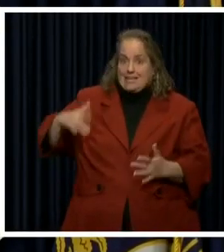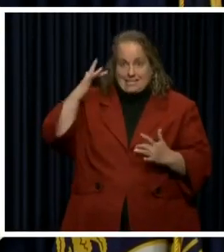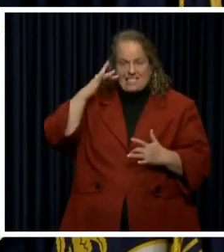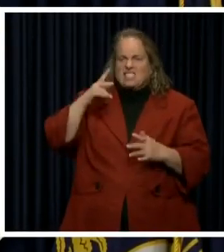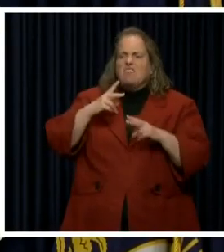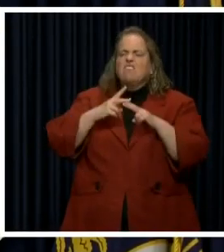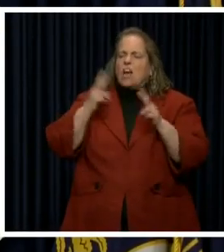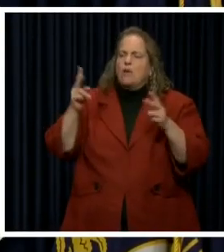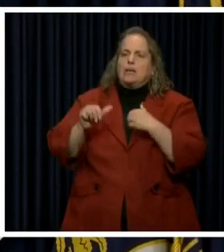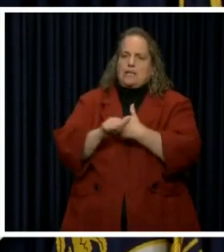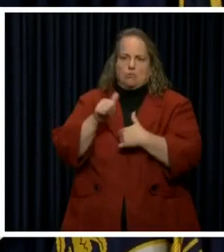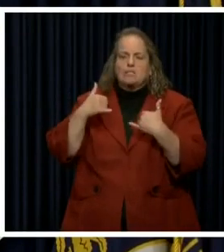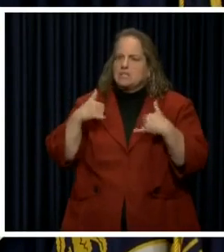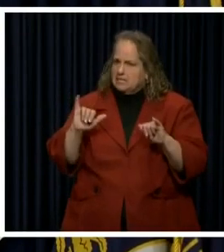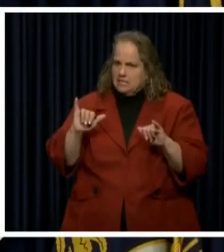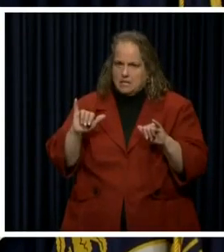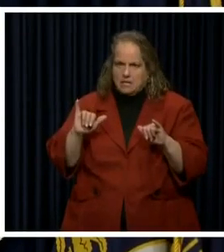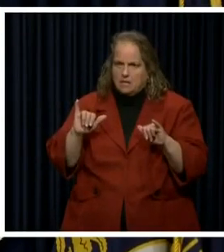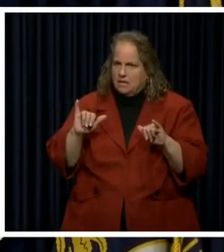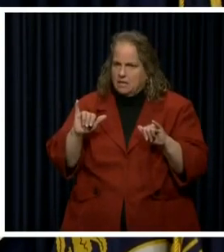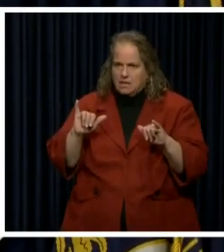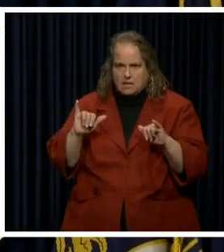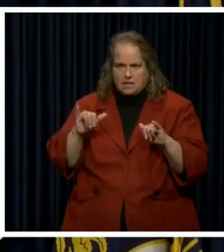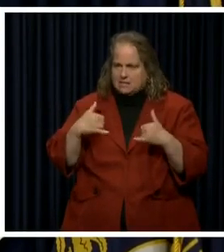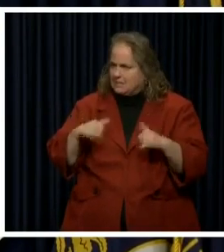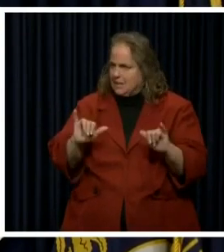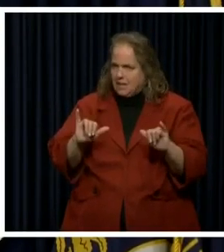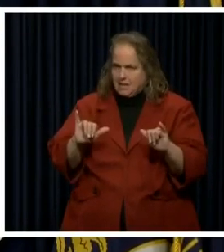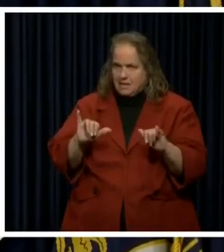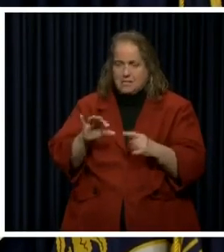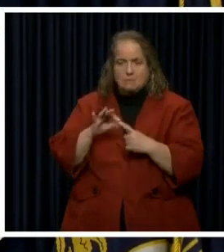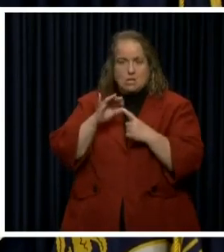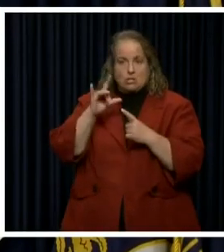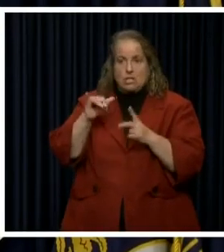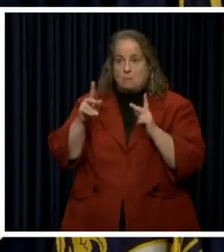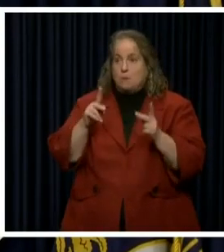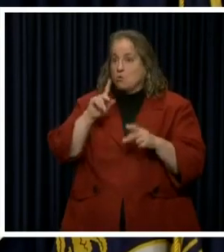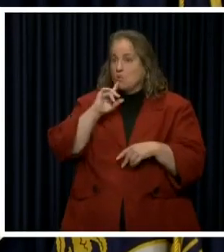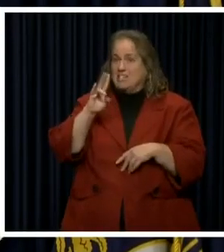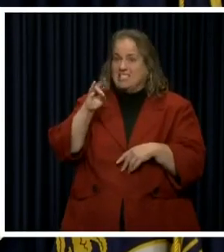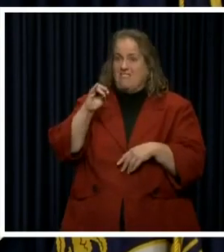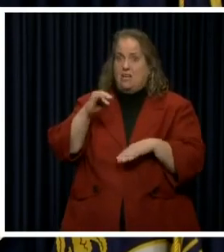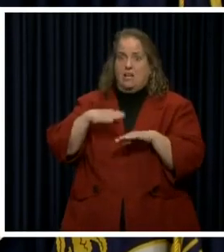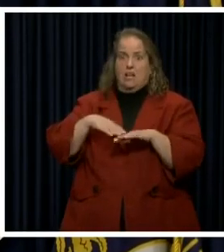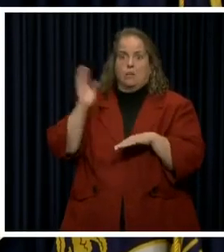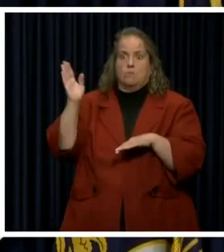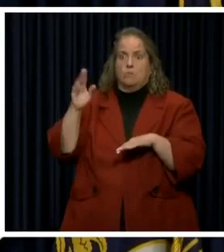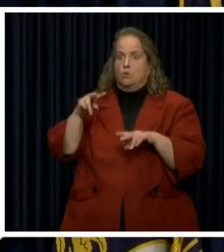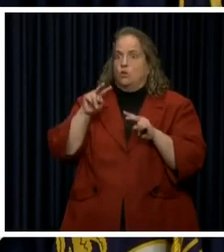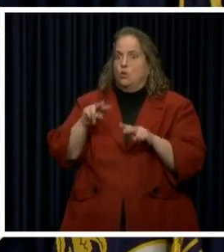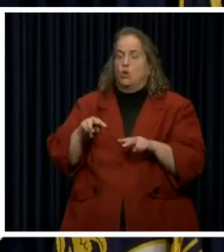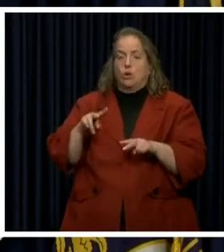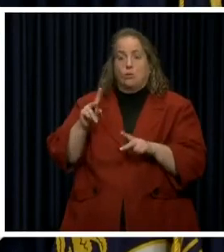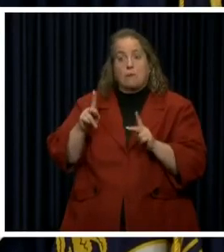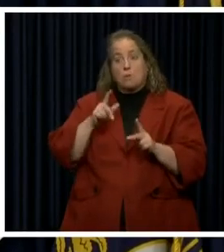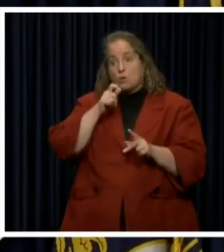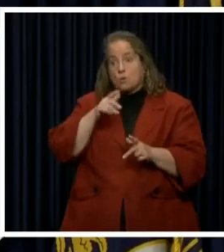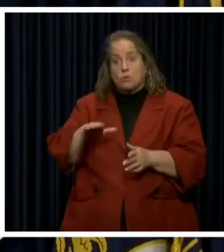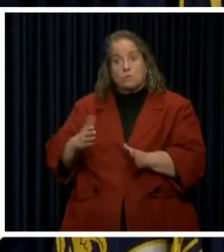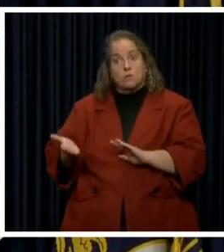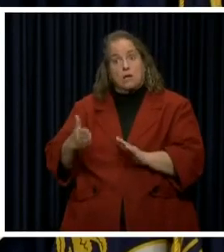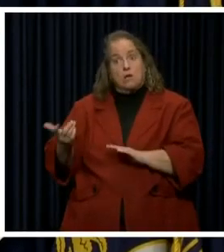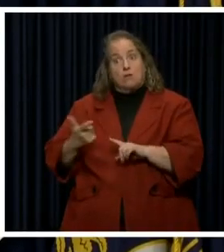very dangerous. And especially to those 70 and up, when you look at it, the mortality rate there